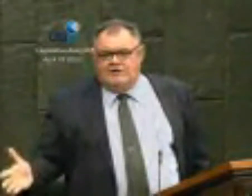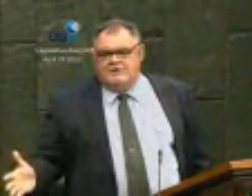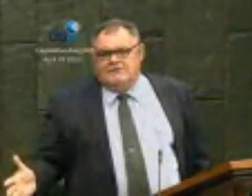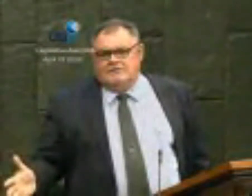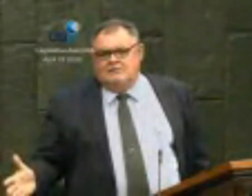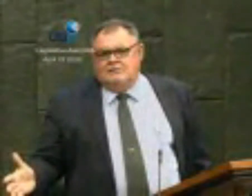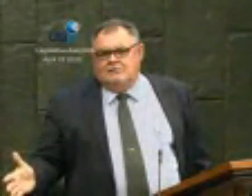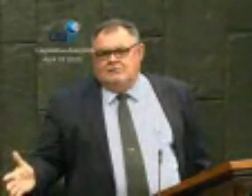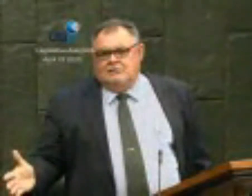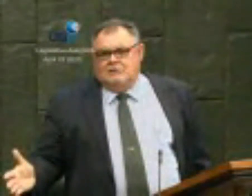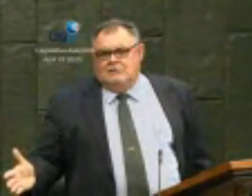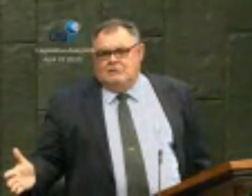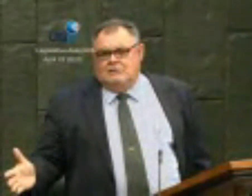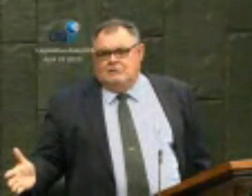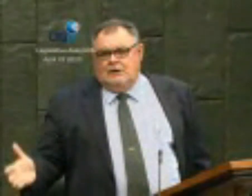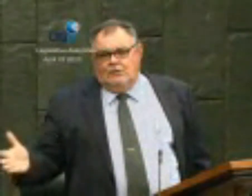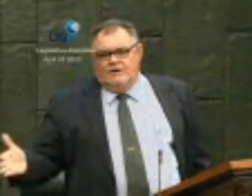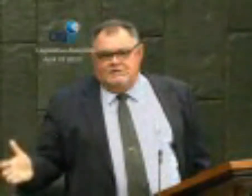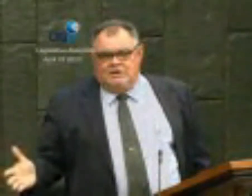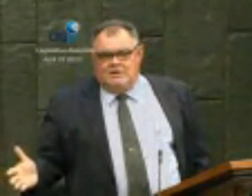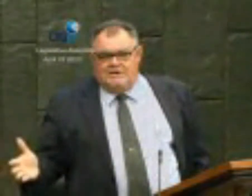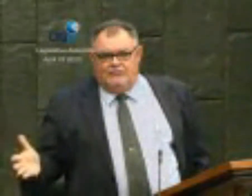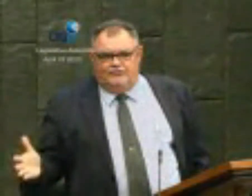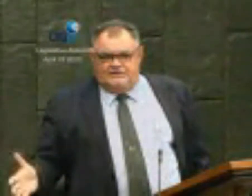Otherwise, we're going to be in serious trouble for a long time.